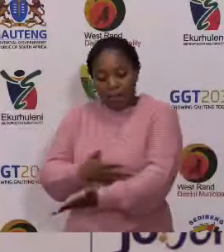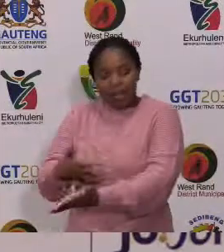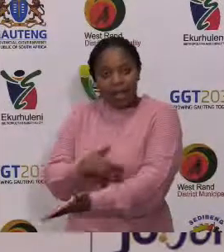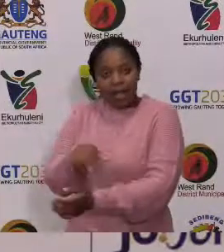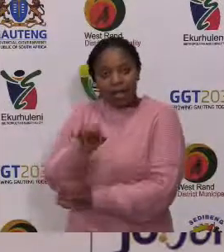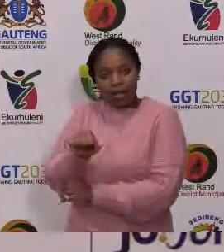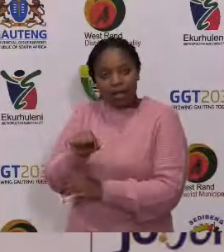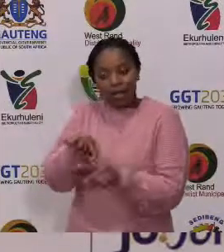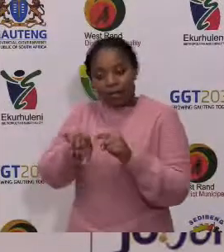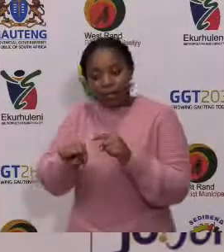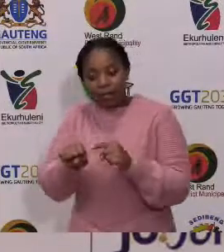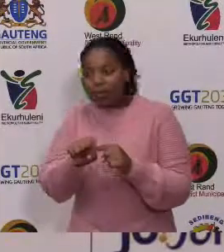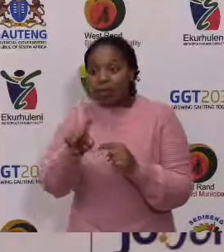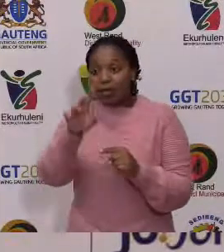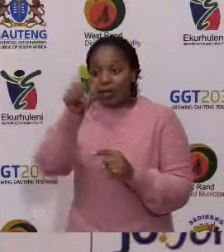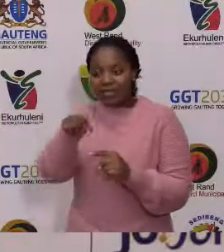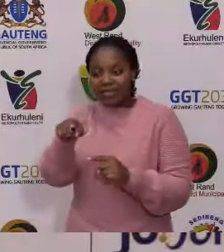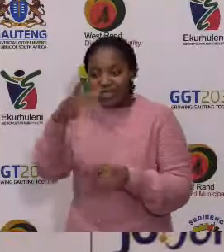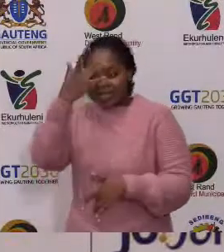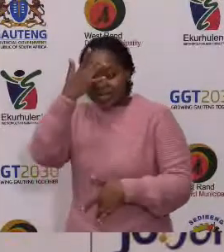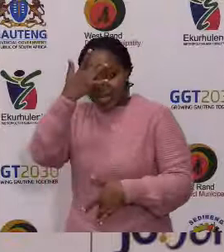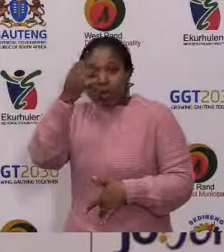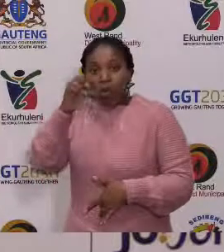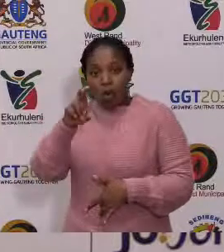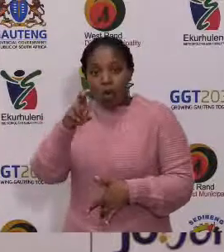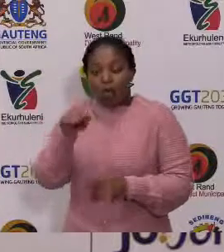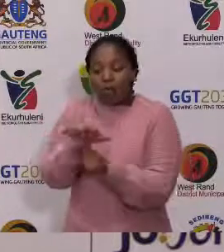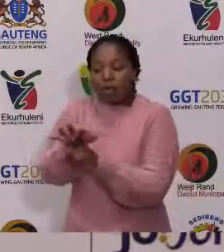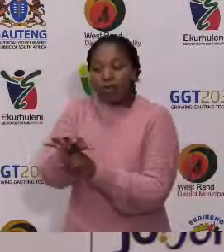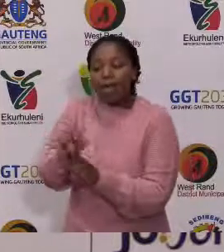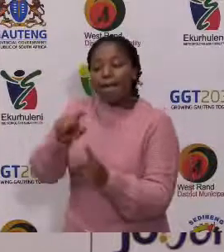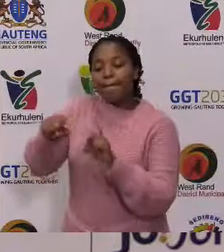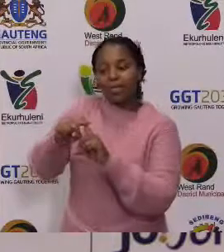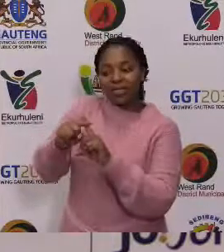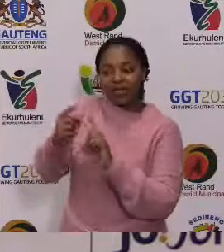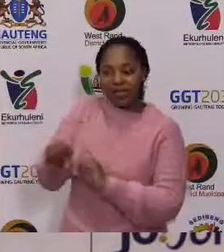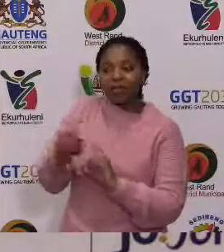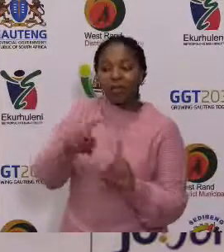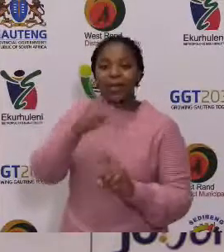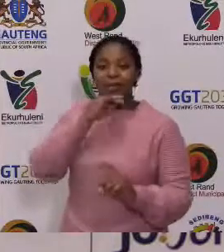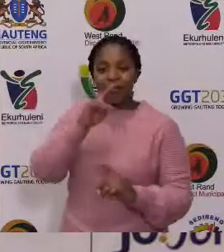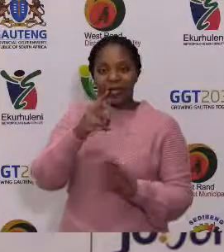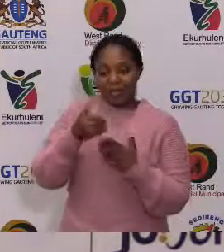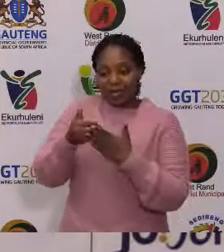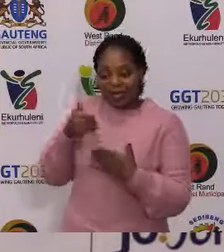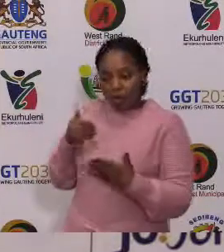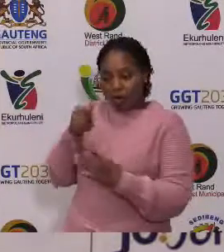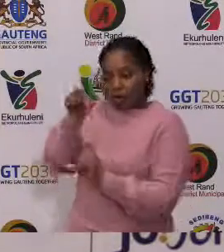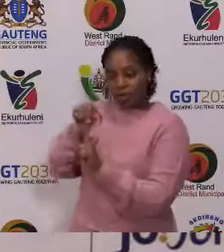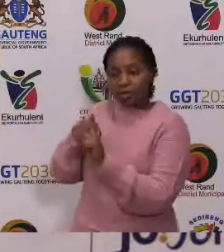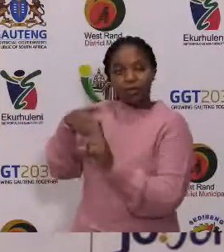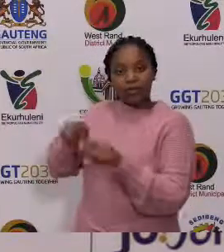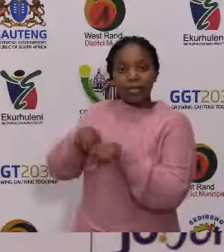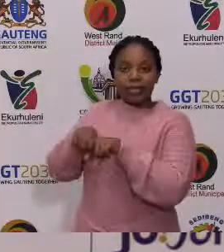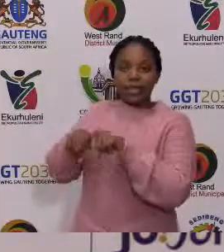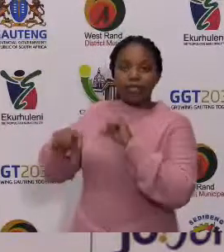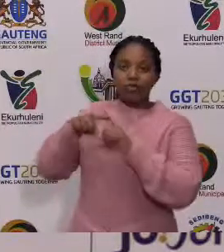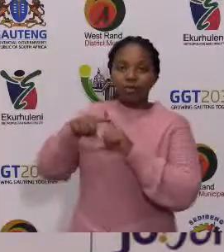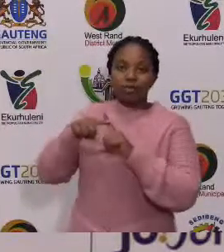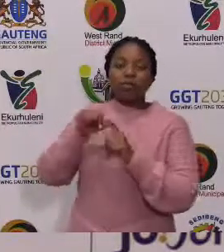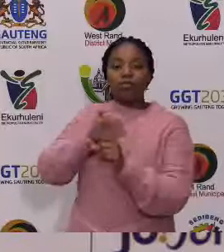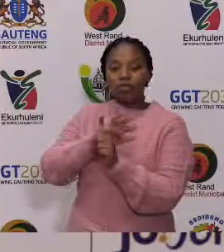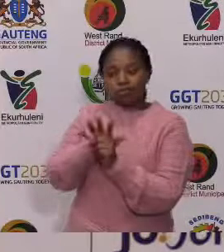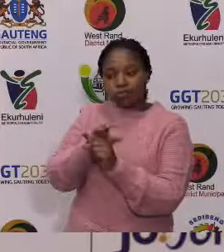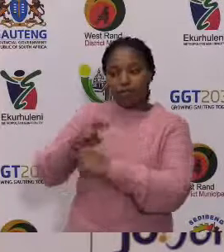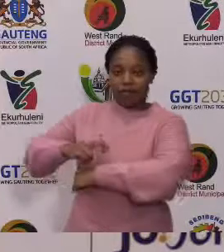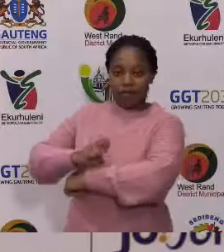is infected or sick at that point in time, but it tells us that that person has been previously infected with the virus. So when I talk of a sero